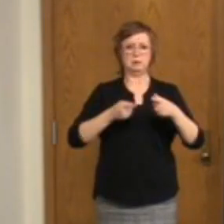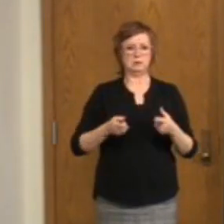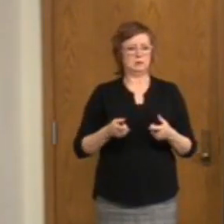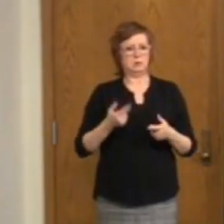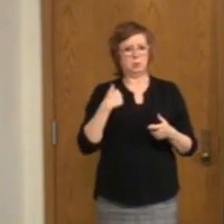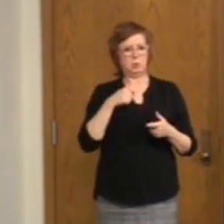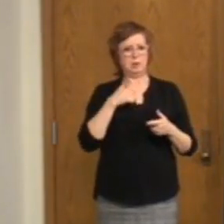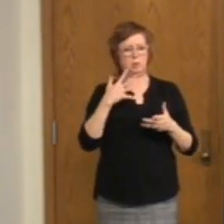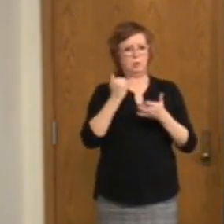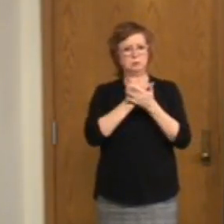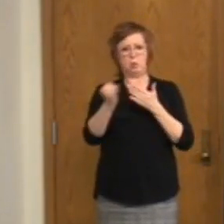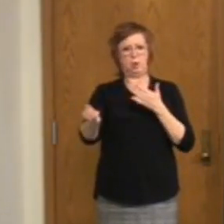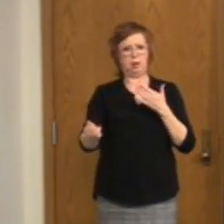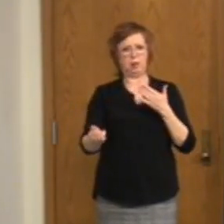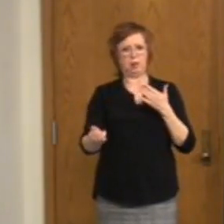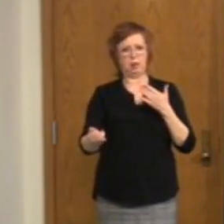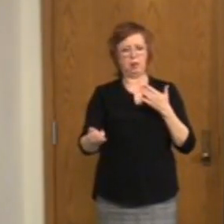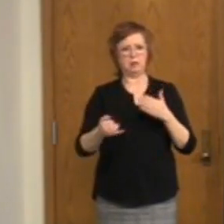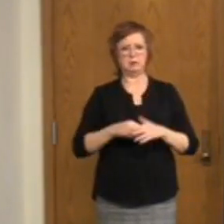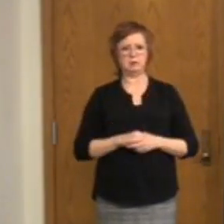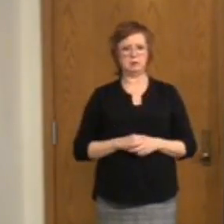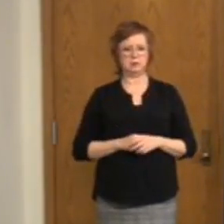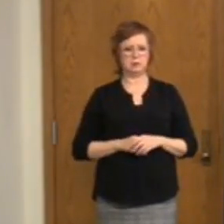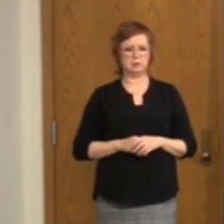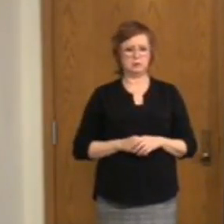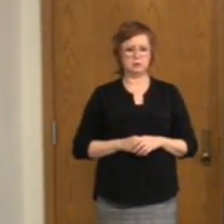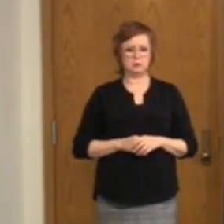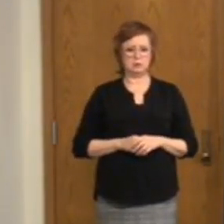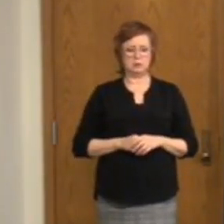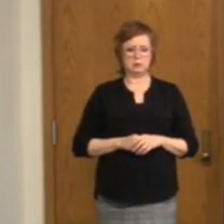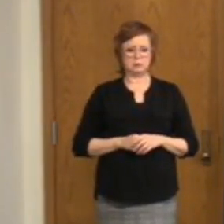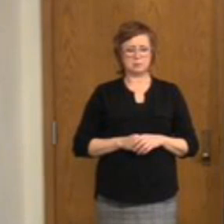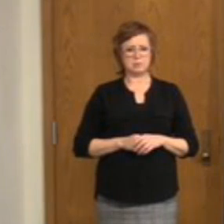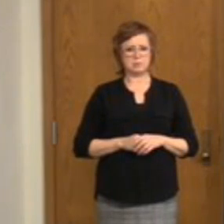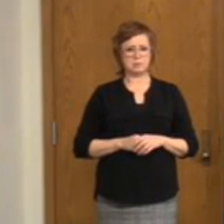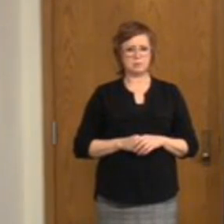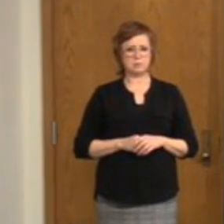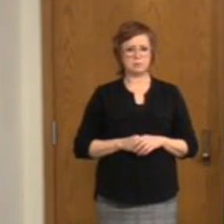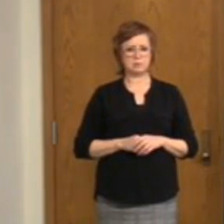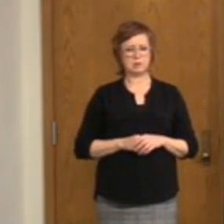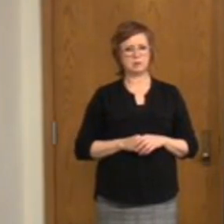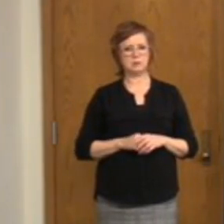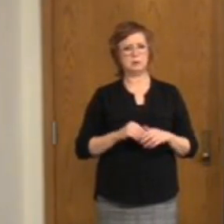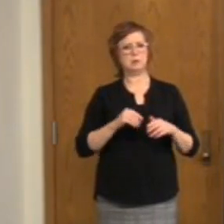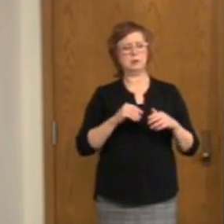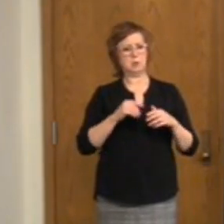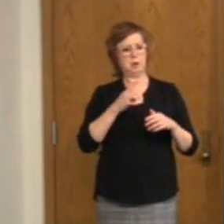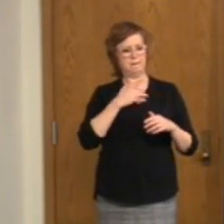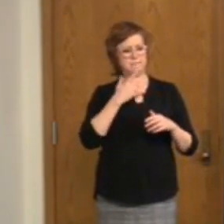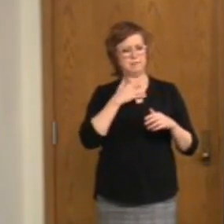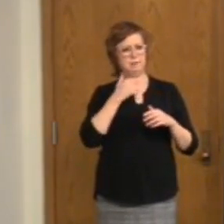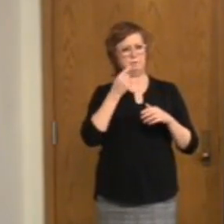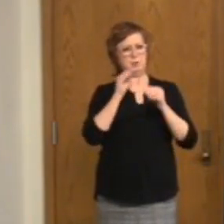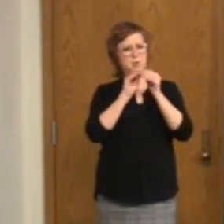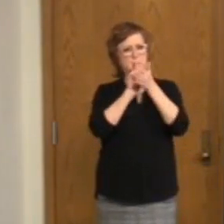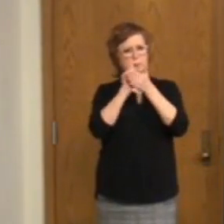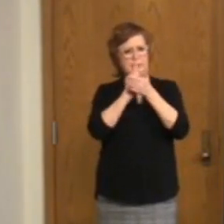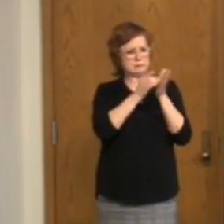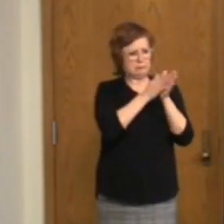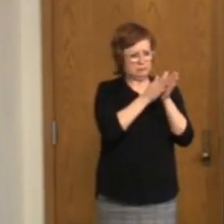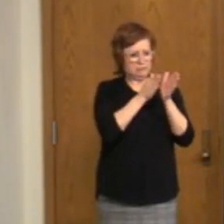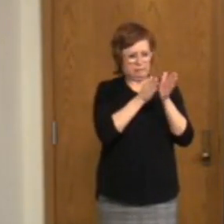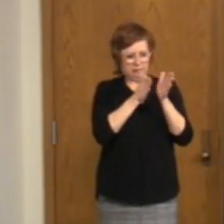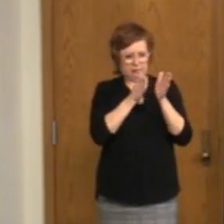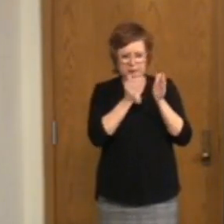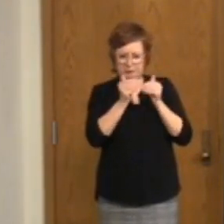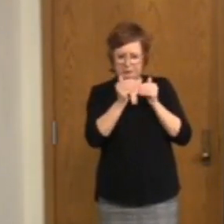opportunity in the weeks and ahead to start to change some of the measures that we have had in place since the beginning of